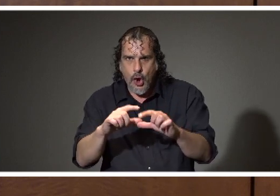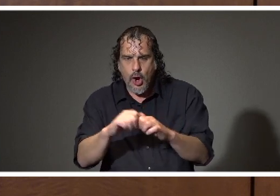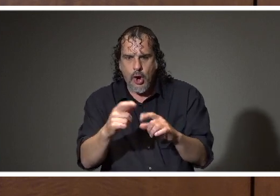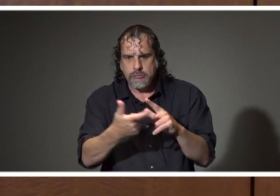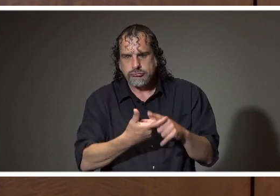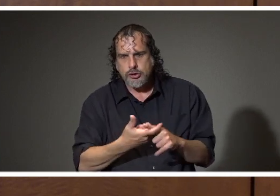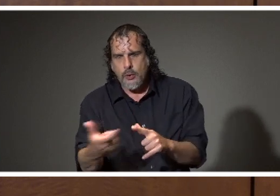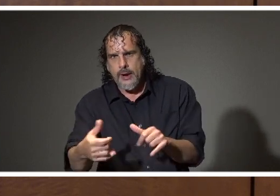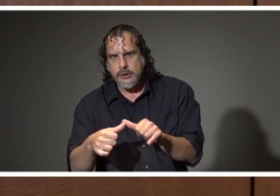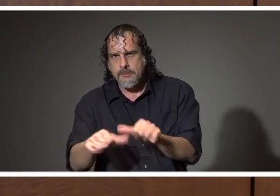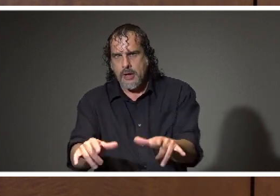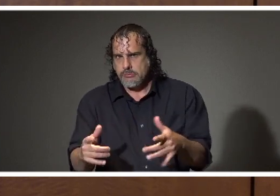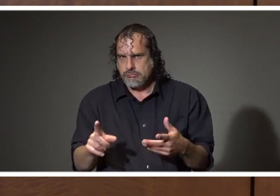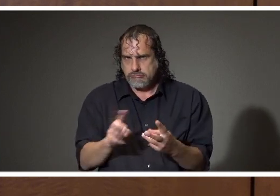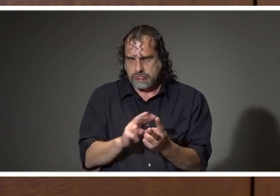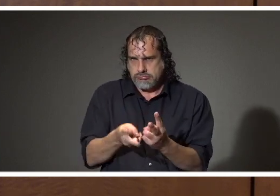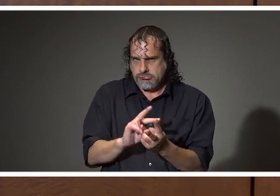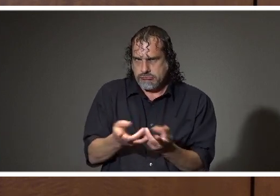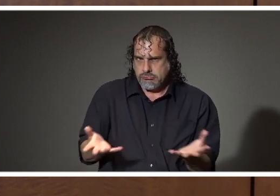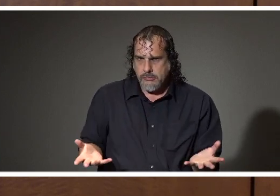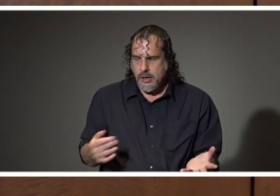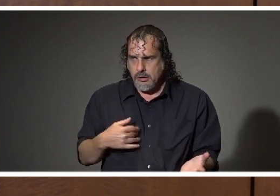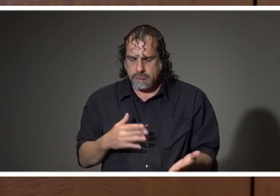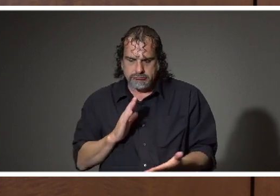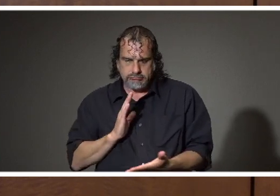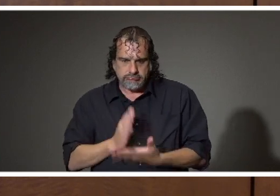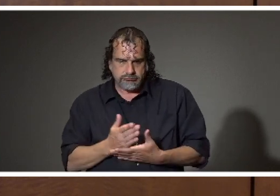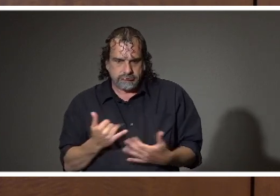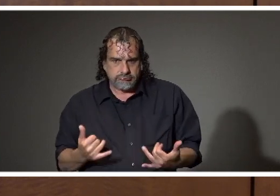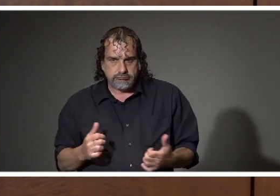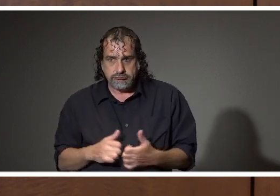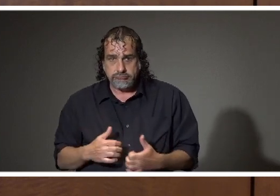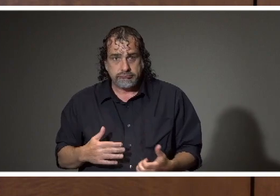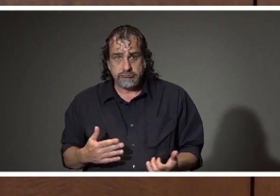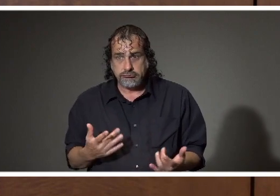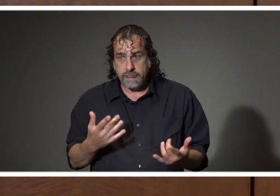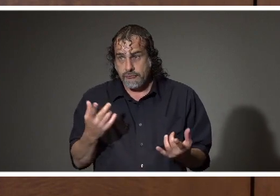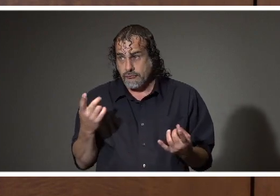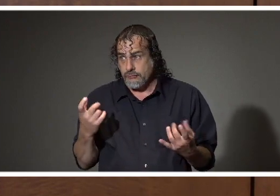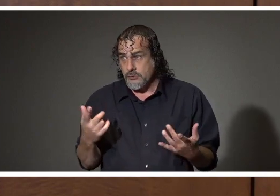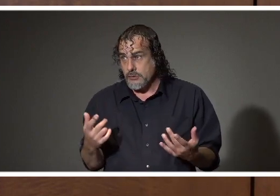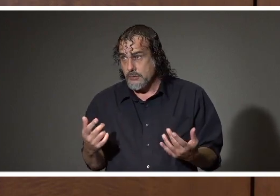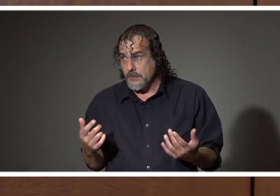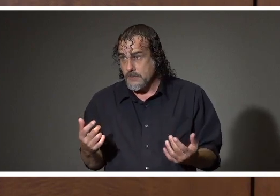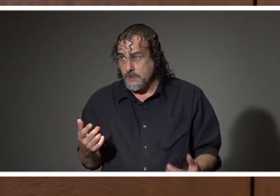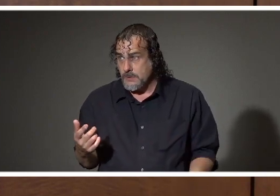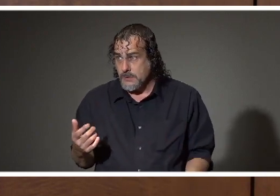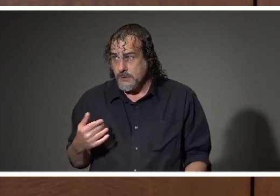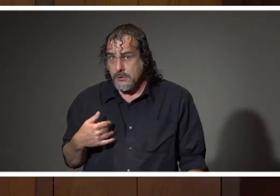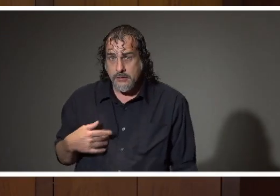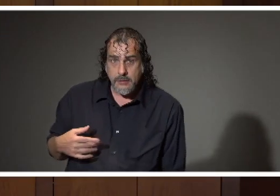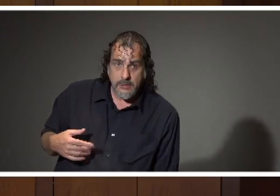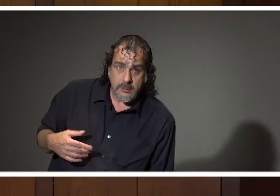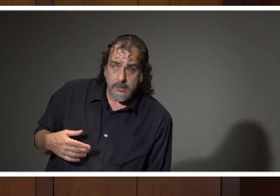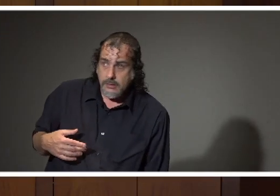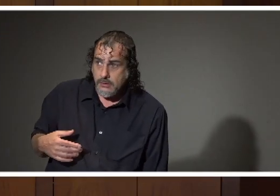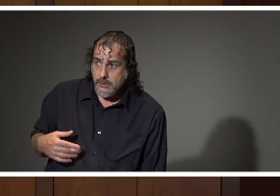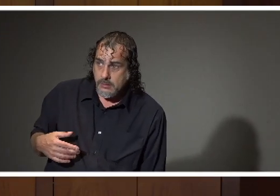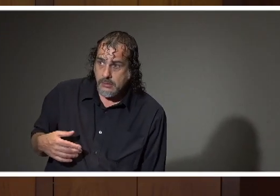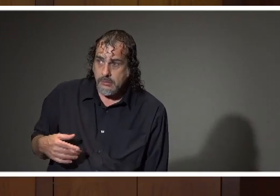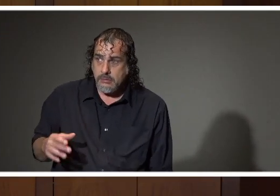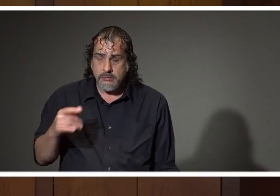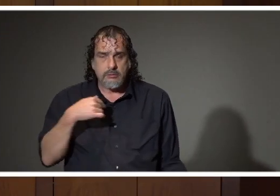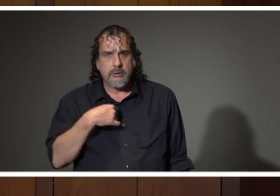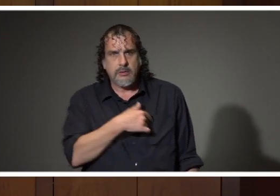deposit. I'll yield at this point and entertain any questions if there are any. Okay. We